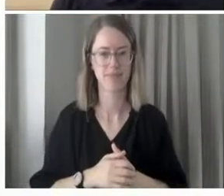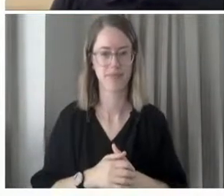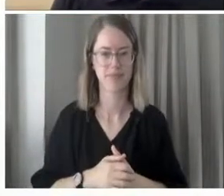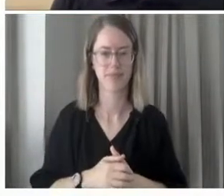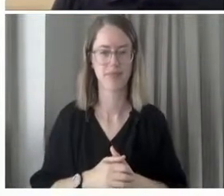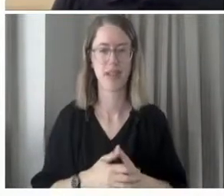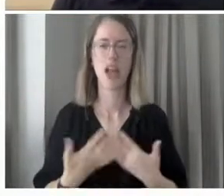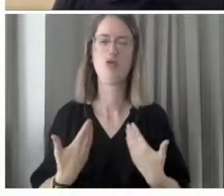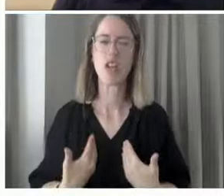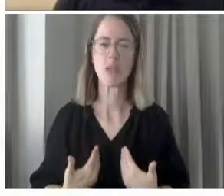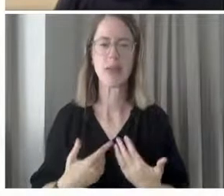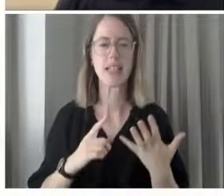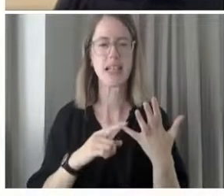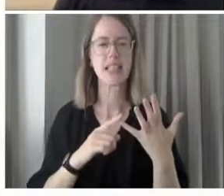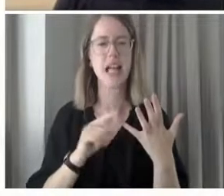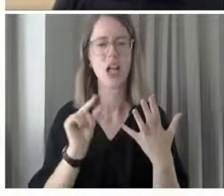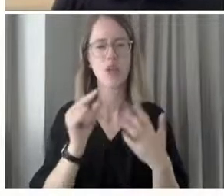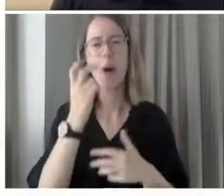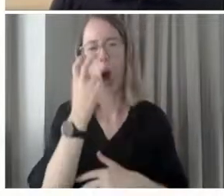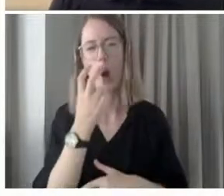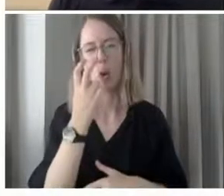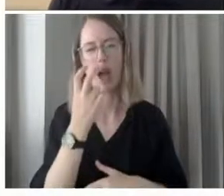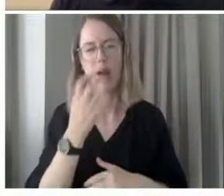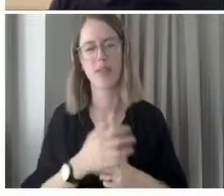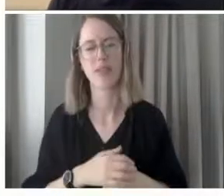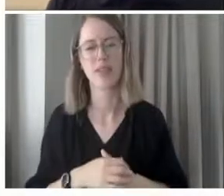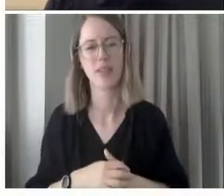does tend to track a little bit older.